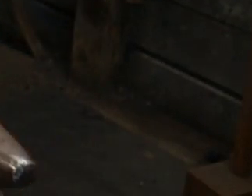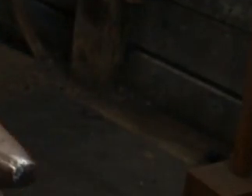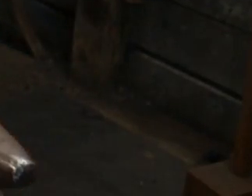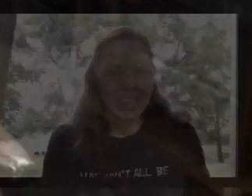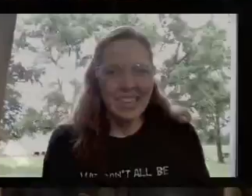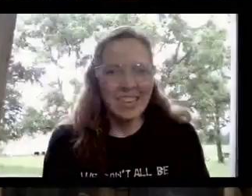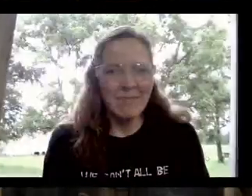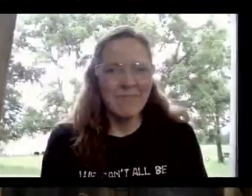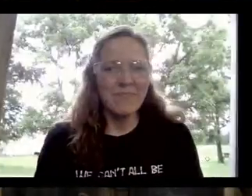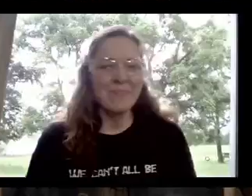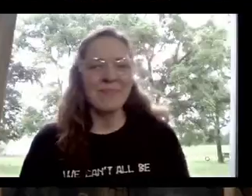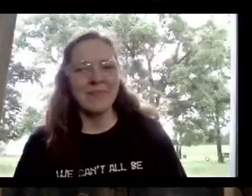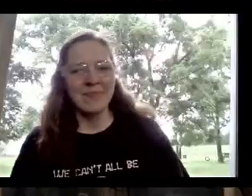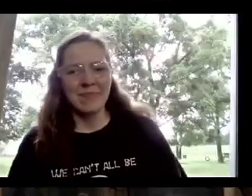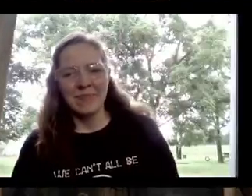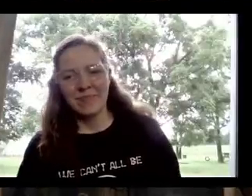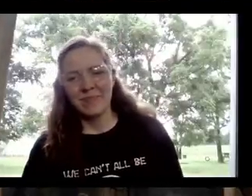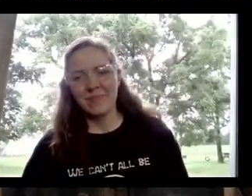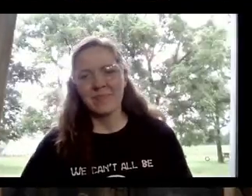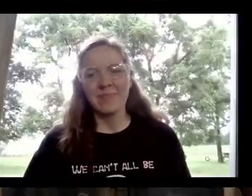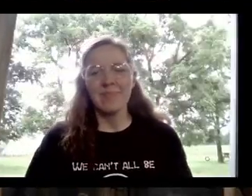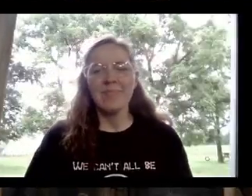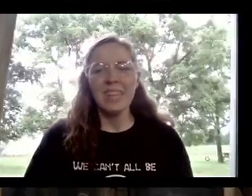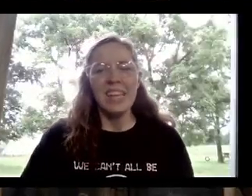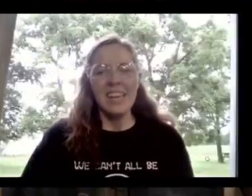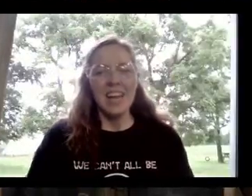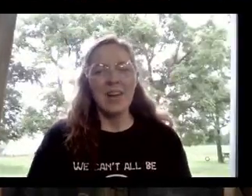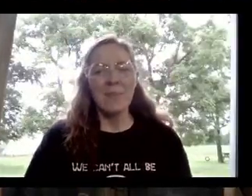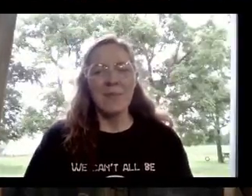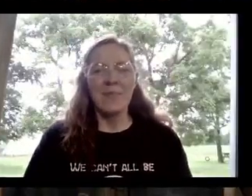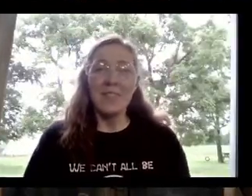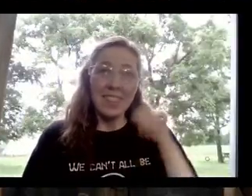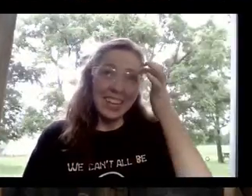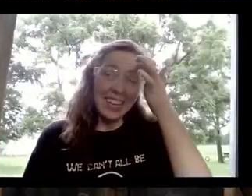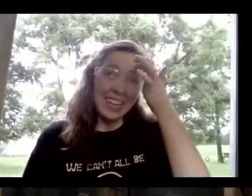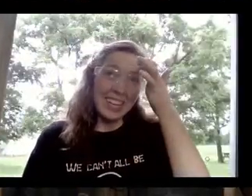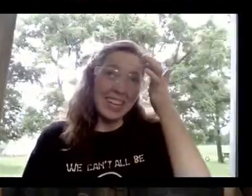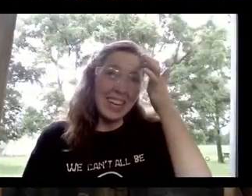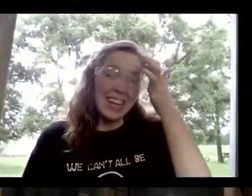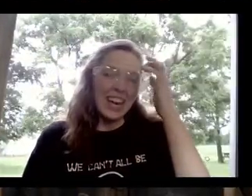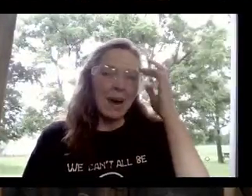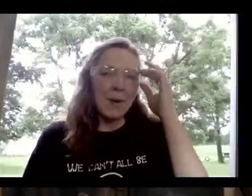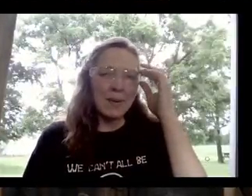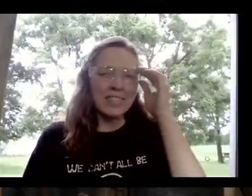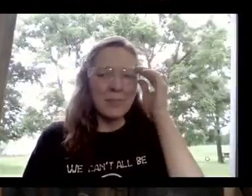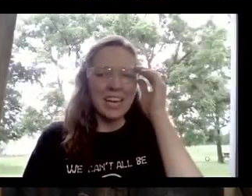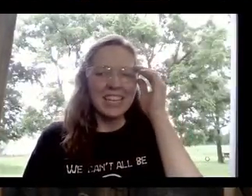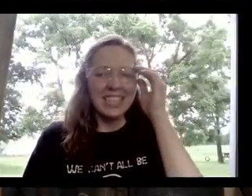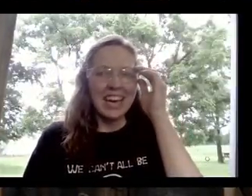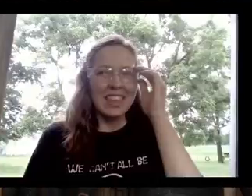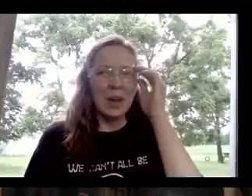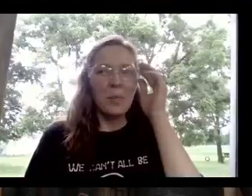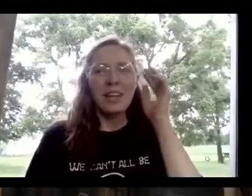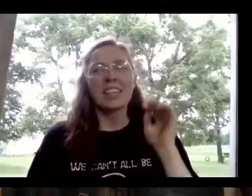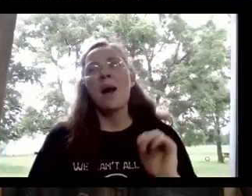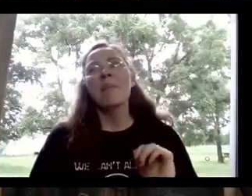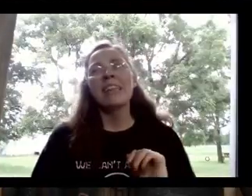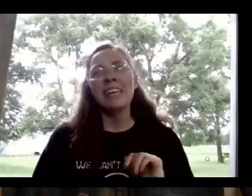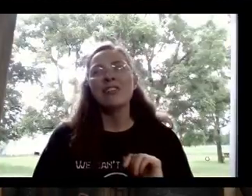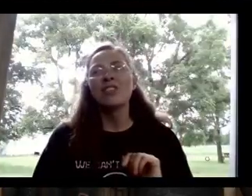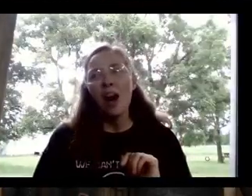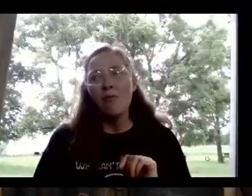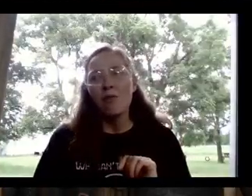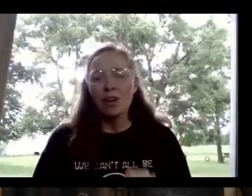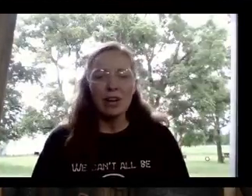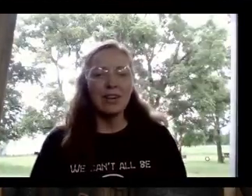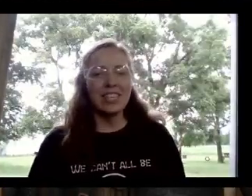tub, so I've got a lot more space. Yeah, or what feels like more space. I remember somebody had said that they wanted to come and